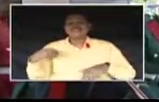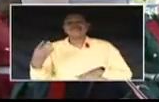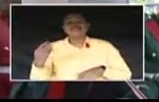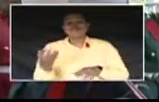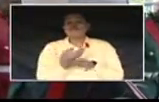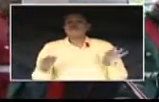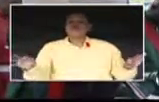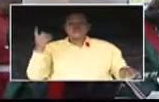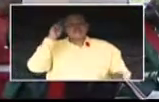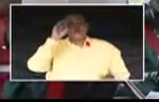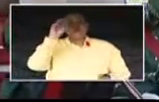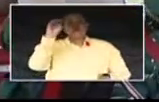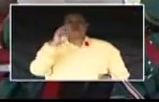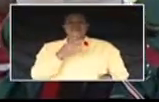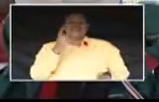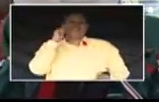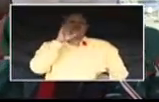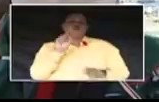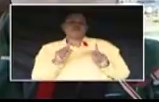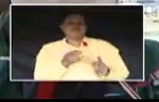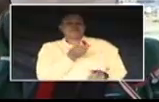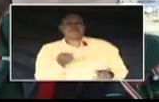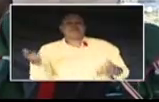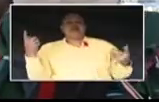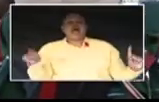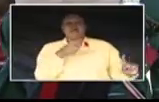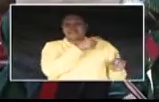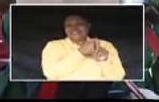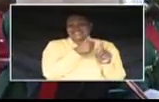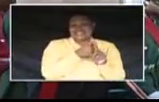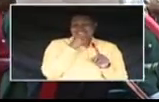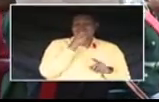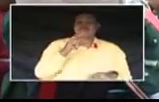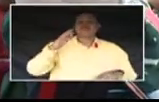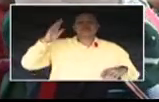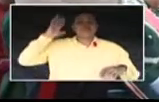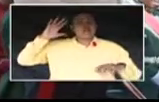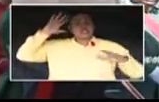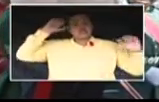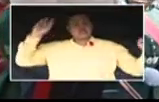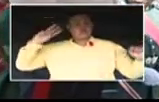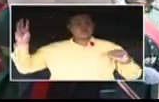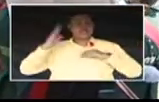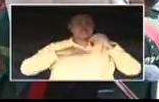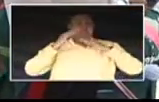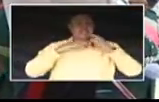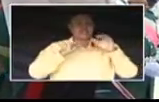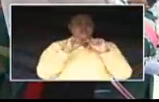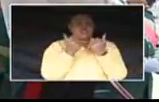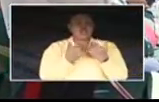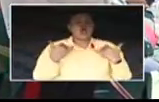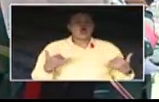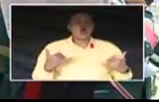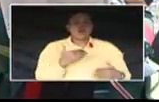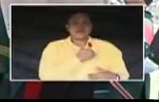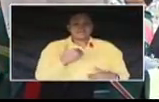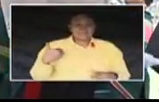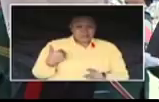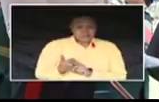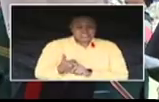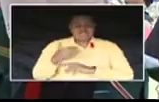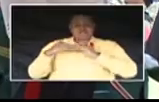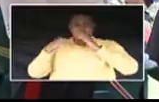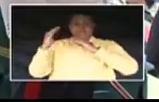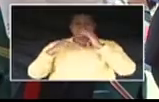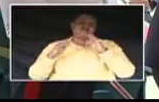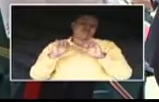Bay Infirmary. He's the past president of the Western Builders Association and current member of the Incorporated Master Builders